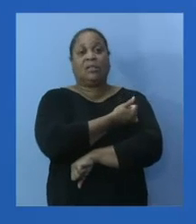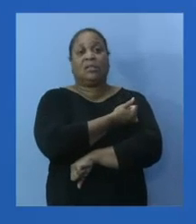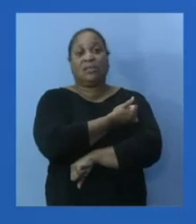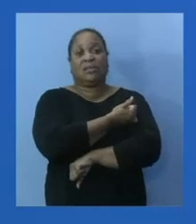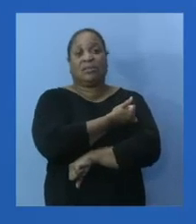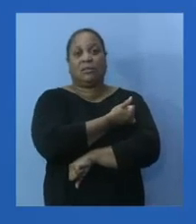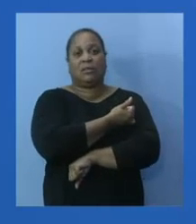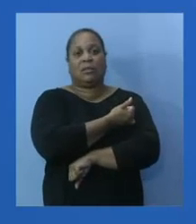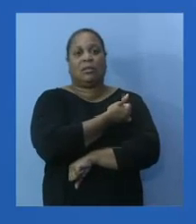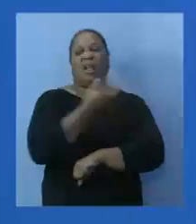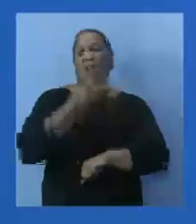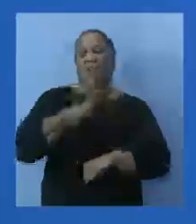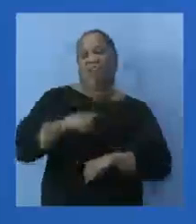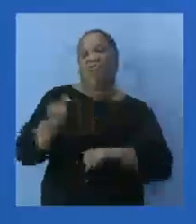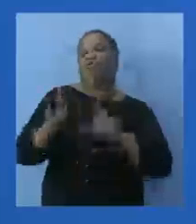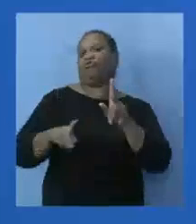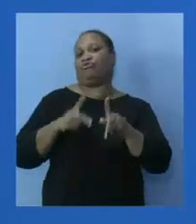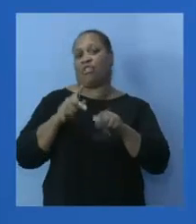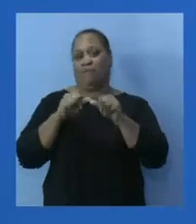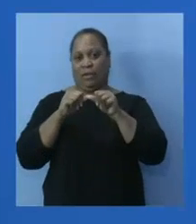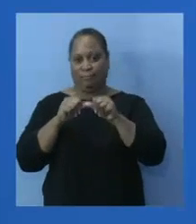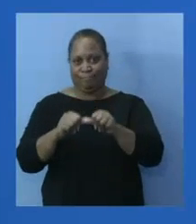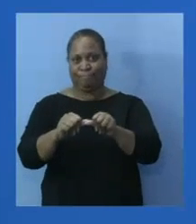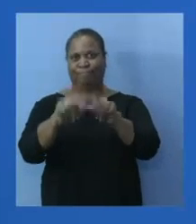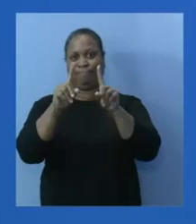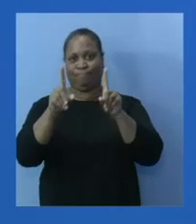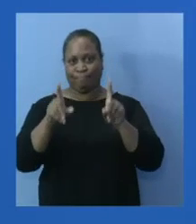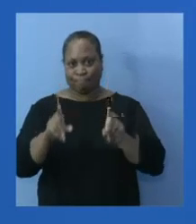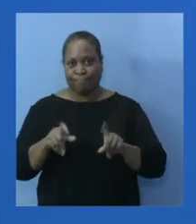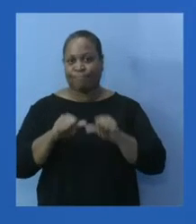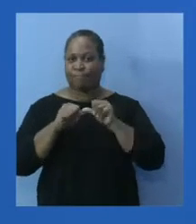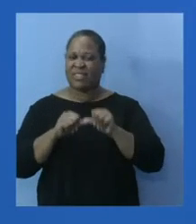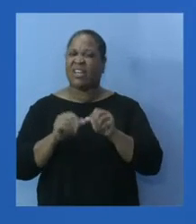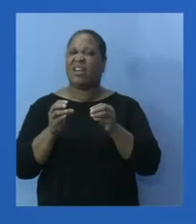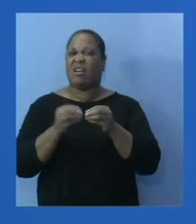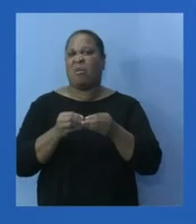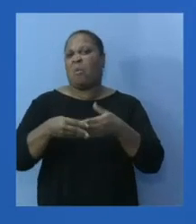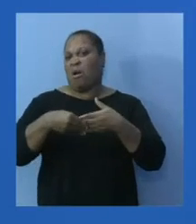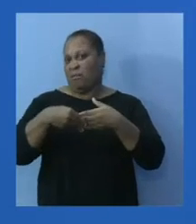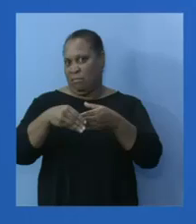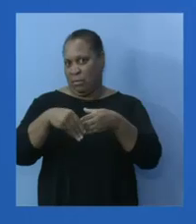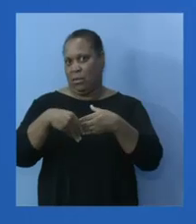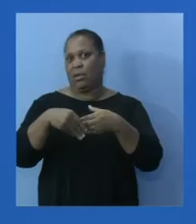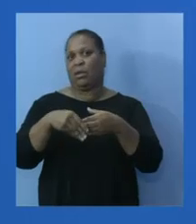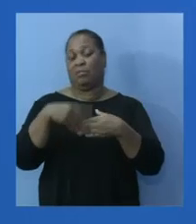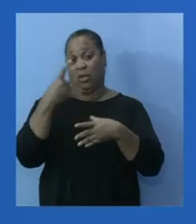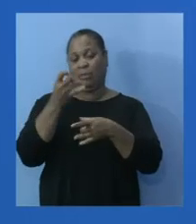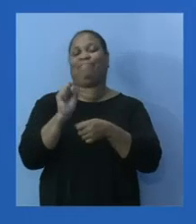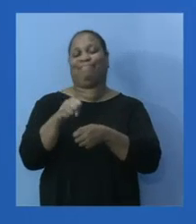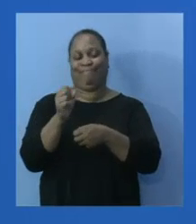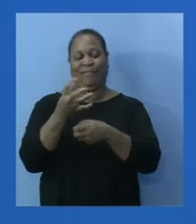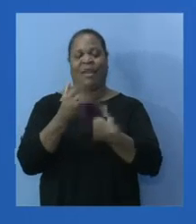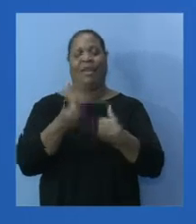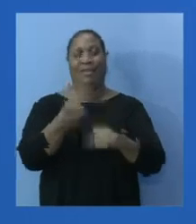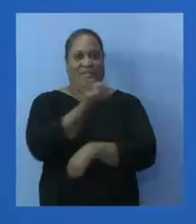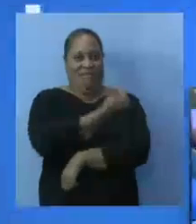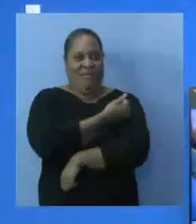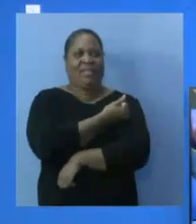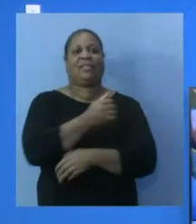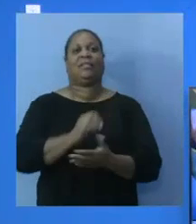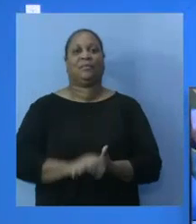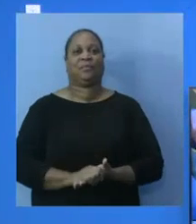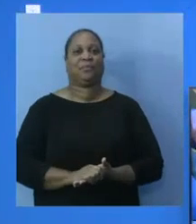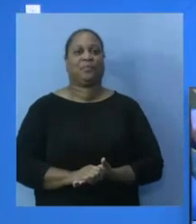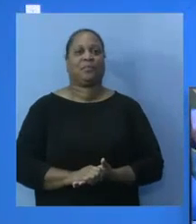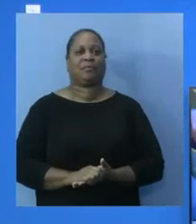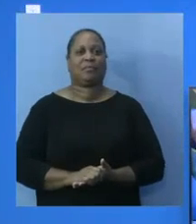the traveler continuum and testing continuum should be a little bit more relaxed because they have received the vaccination. Okay, thank you very much. That,